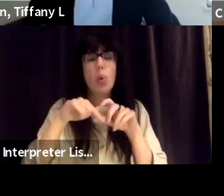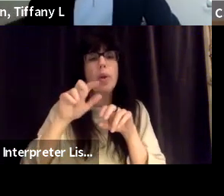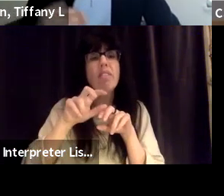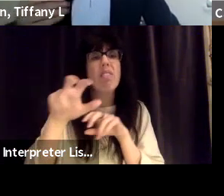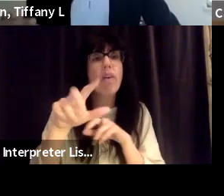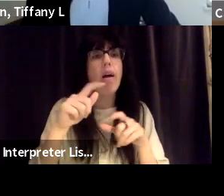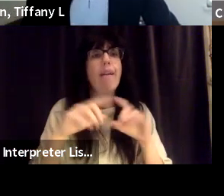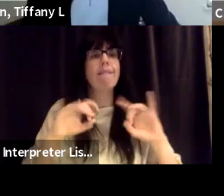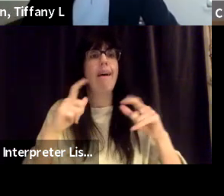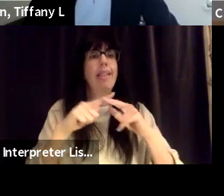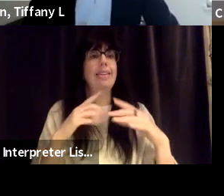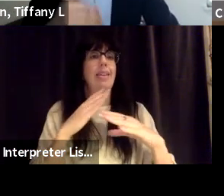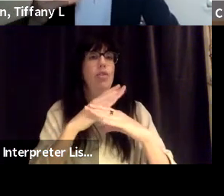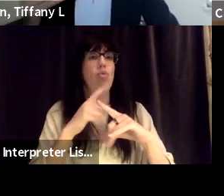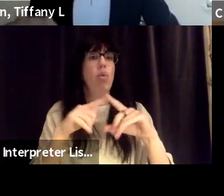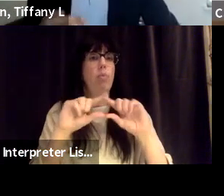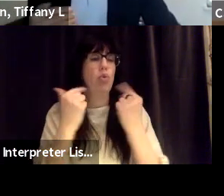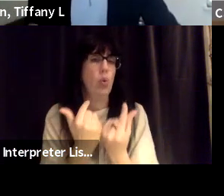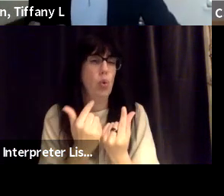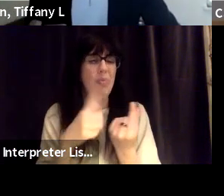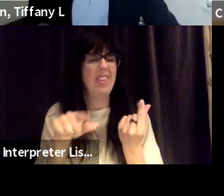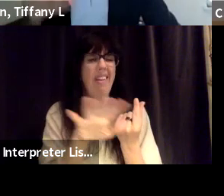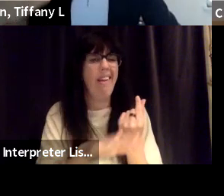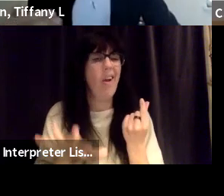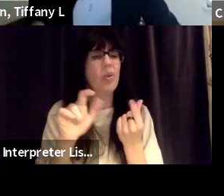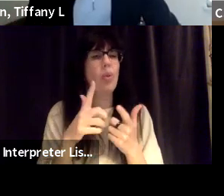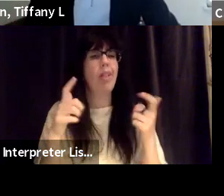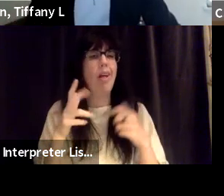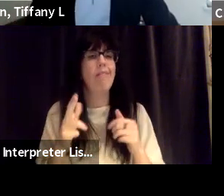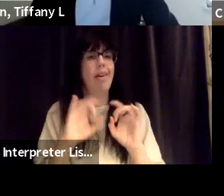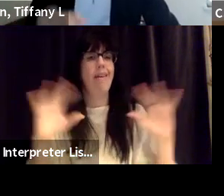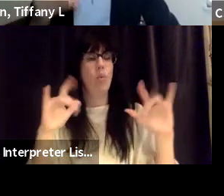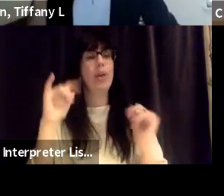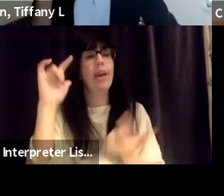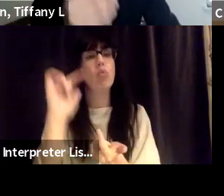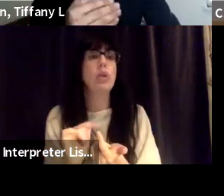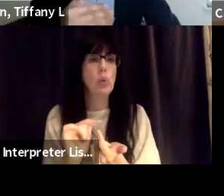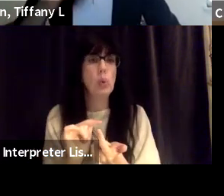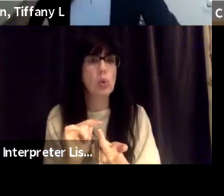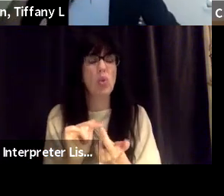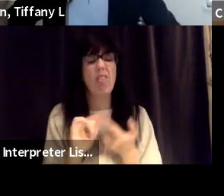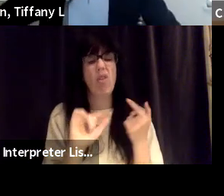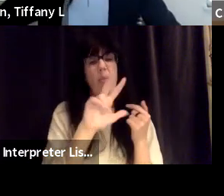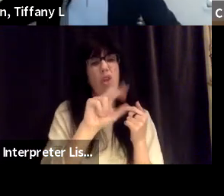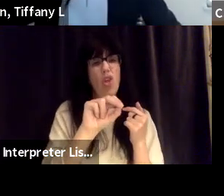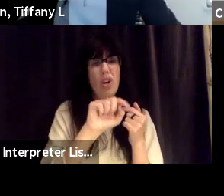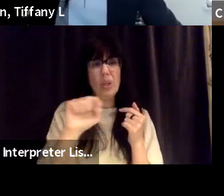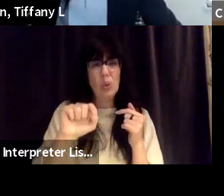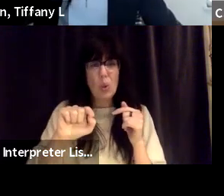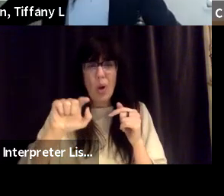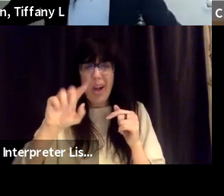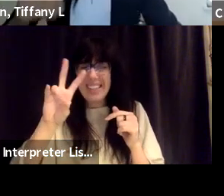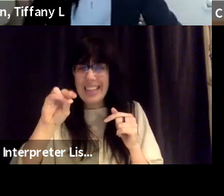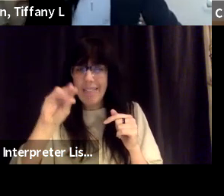interruption groups in areas that are experiencing high incidence of gun violence, we can reduce that gun violence by anywhere from 30 to upwards of